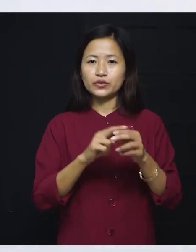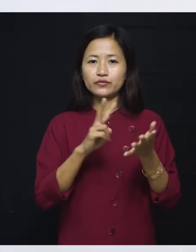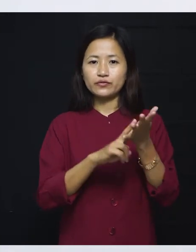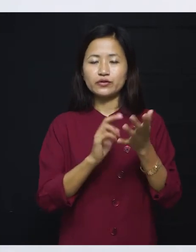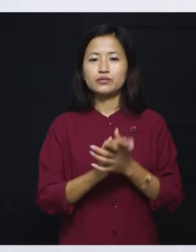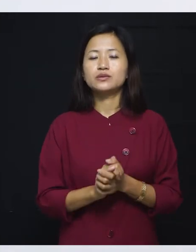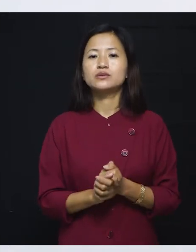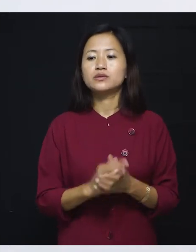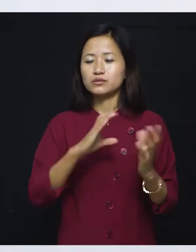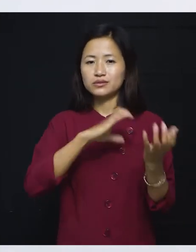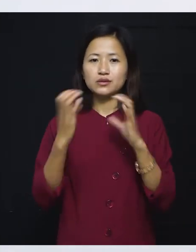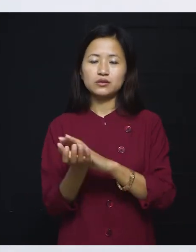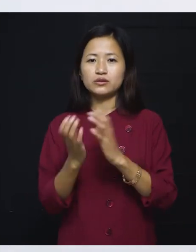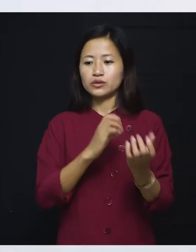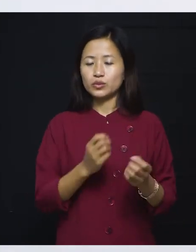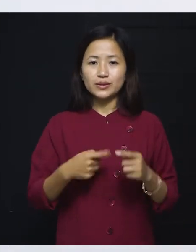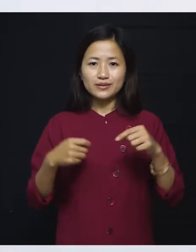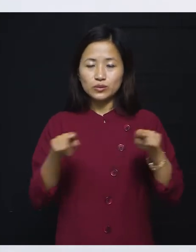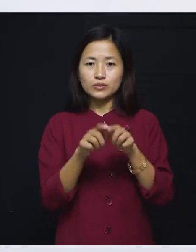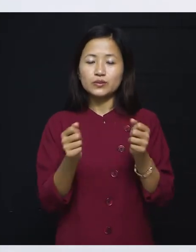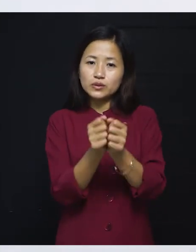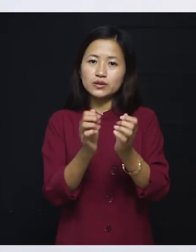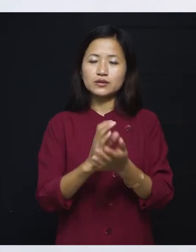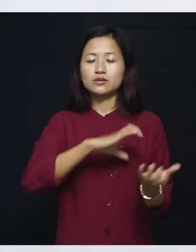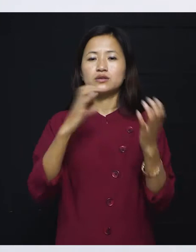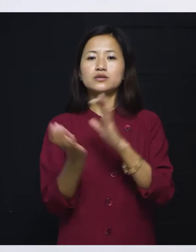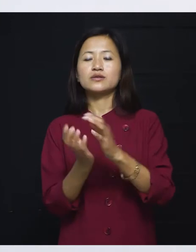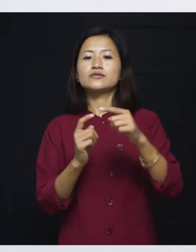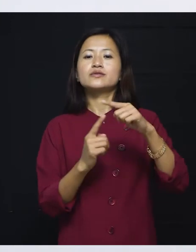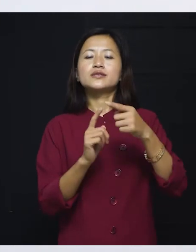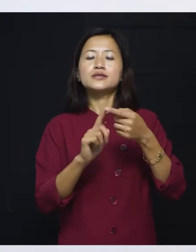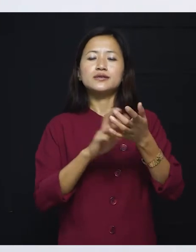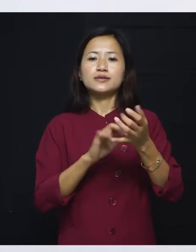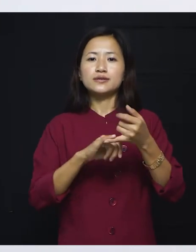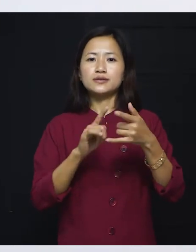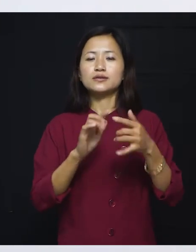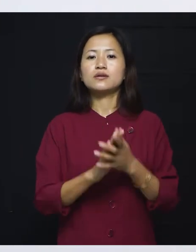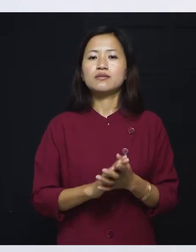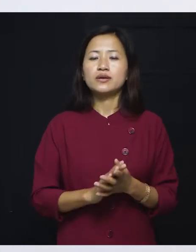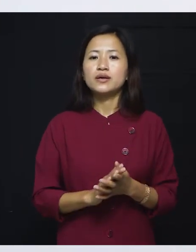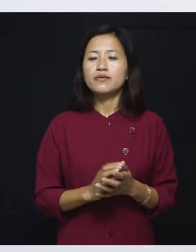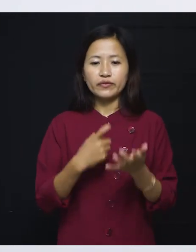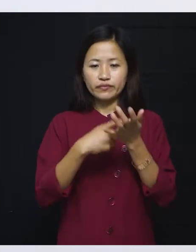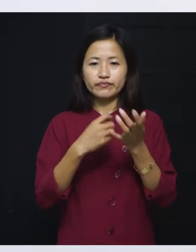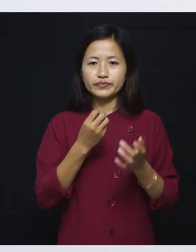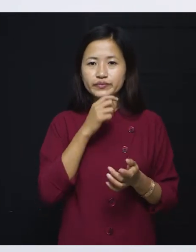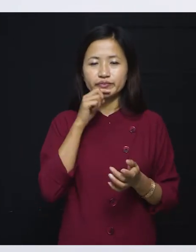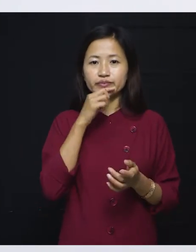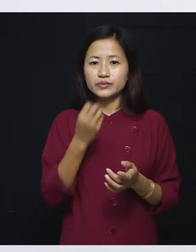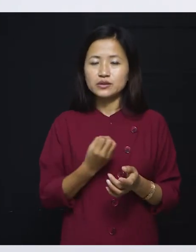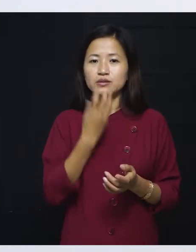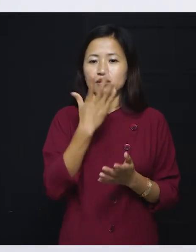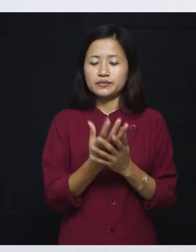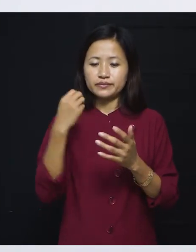it can change with the change of tense. We can even say the rose will be a beautiful flower, okay? We can even change the sentence in